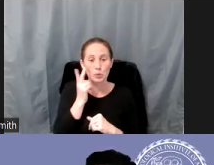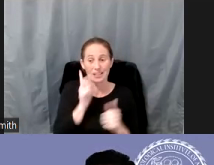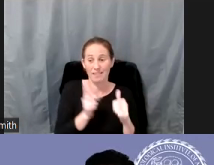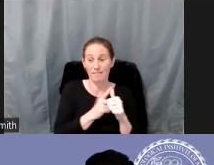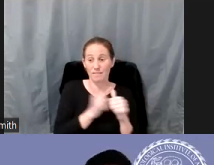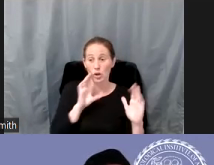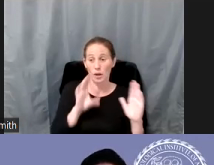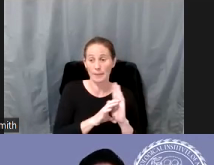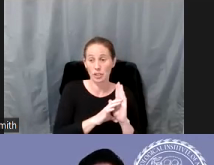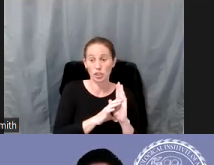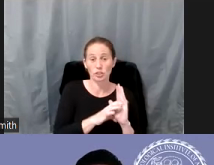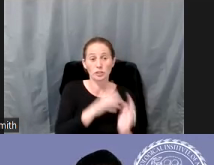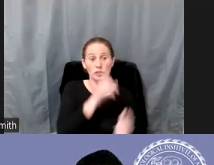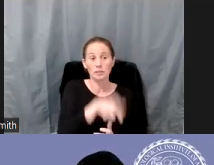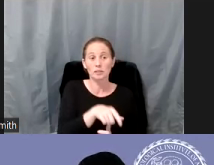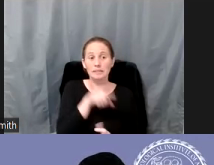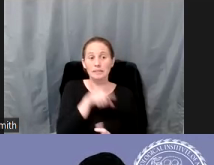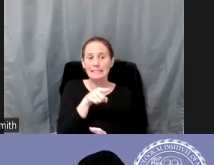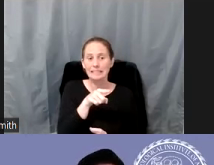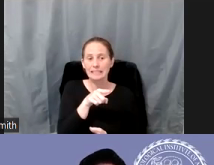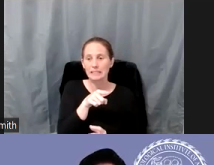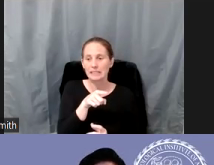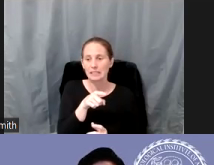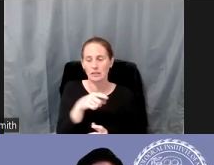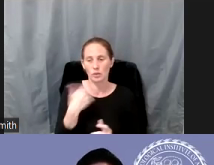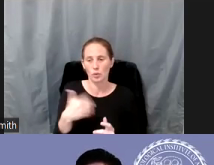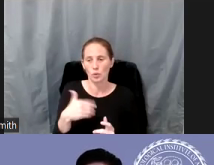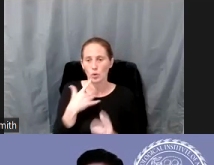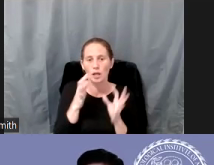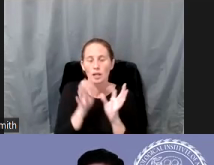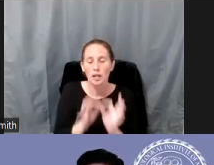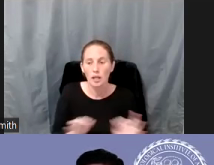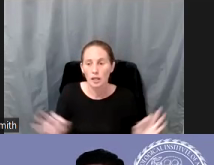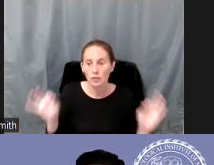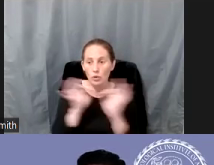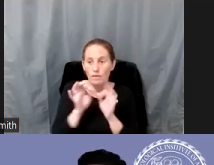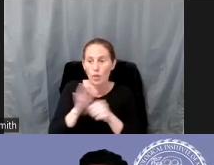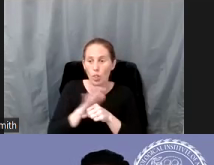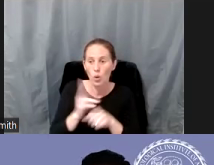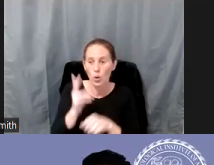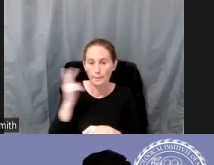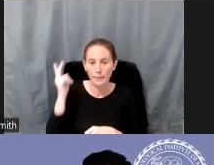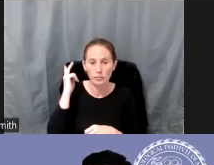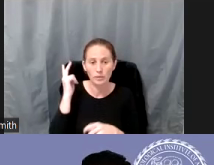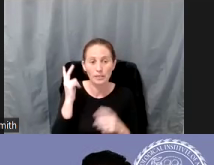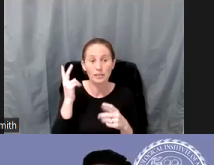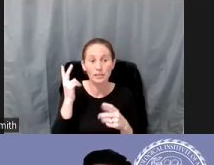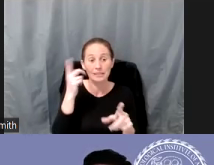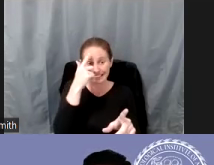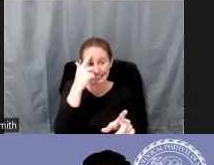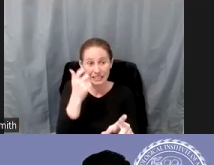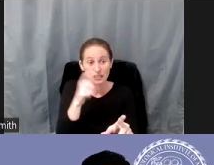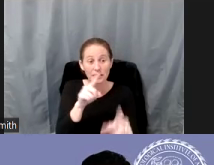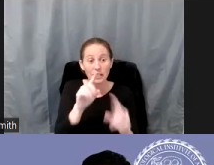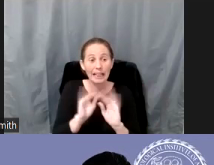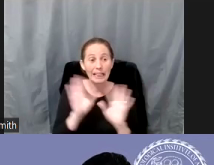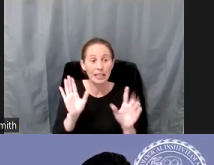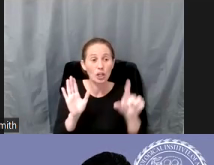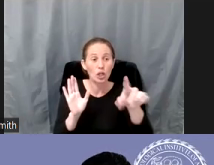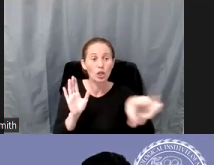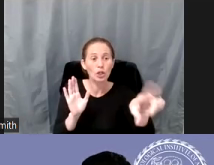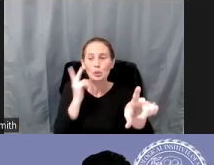image, this site was an incredibly important site for local memory, because it was clear that this